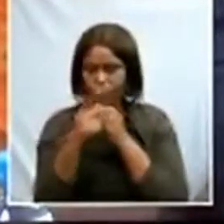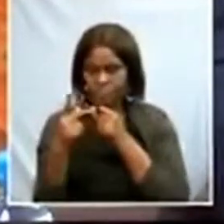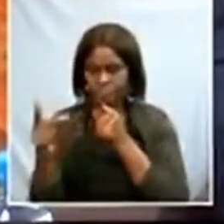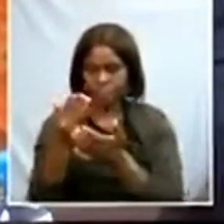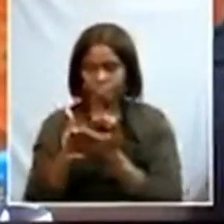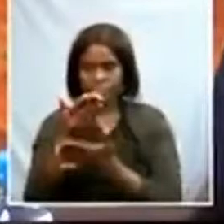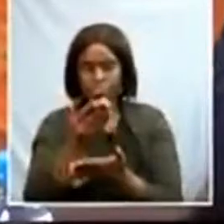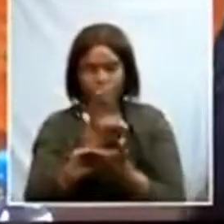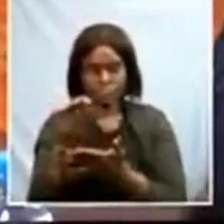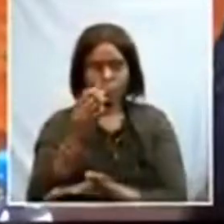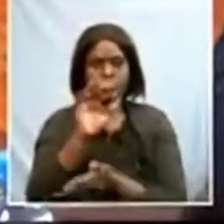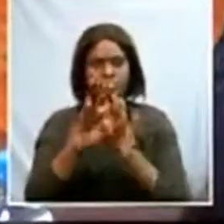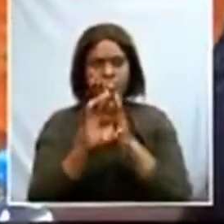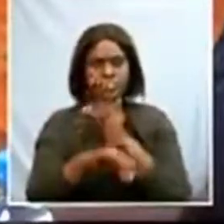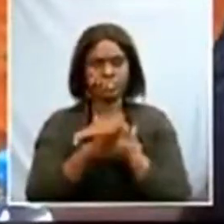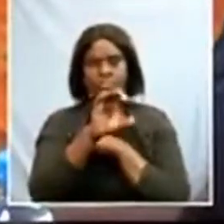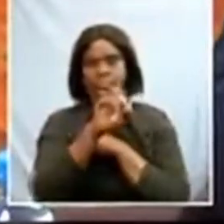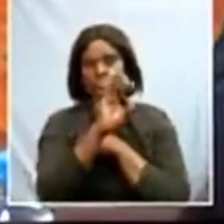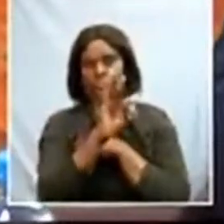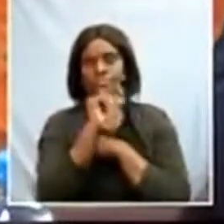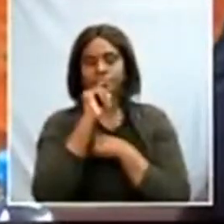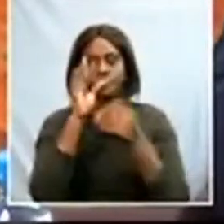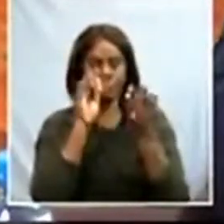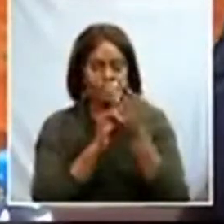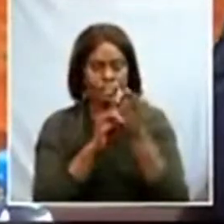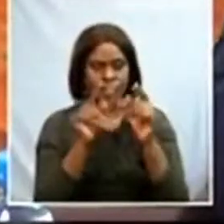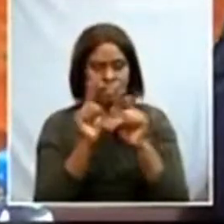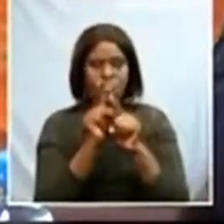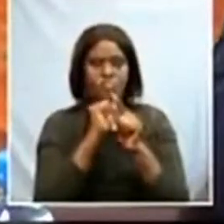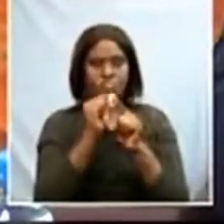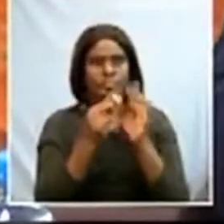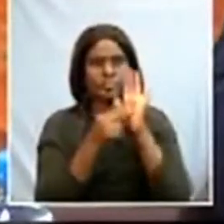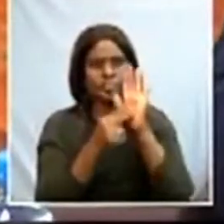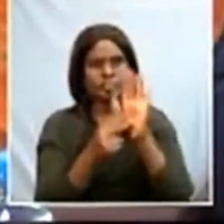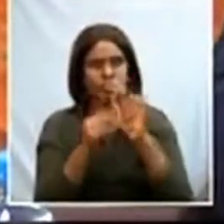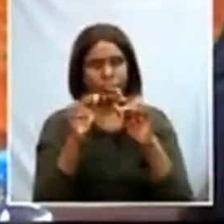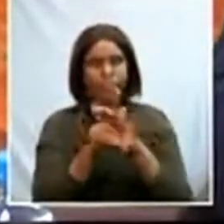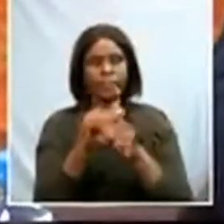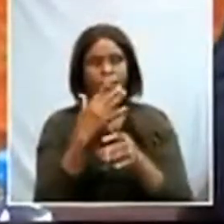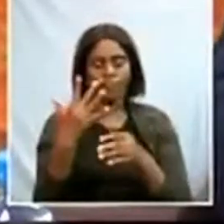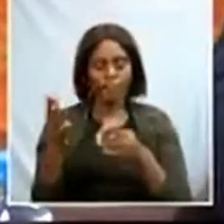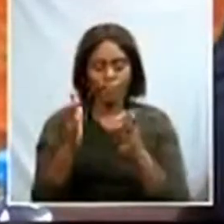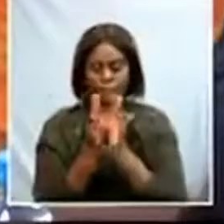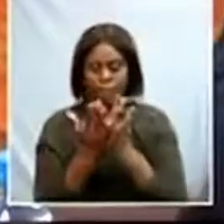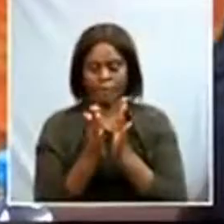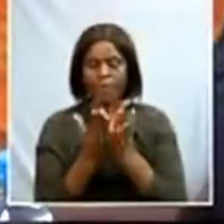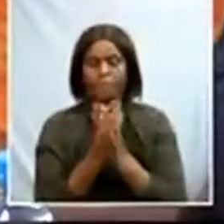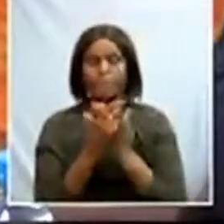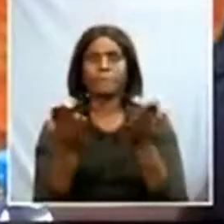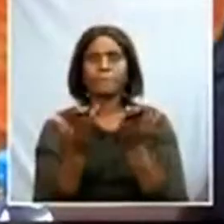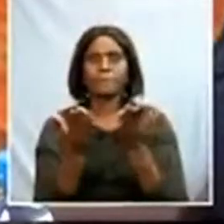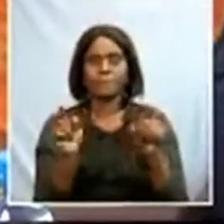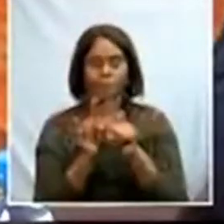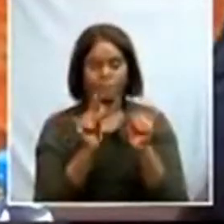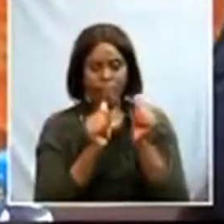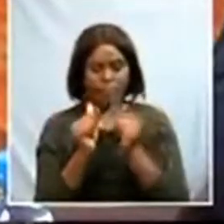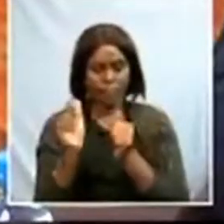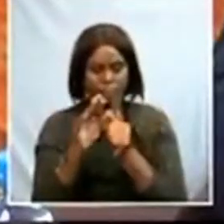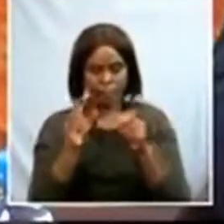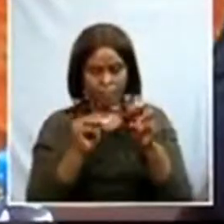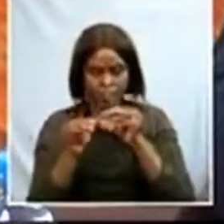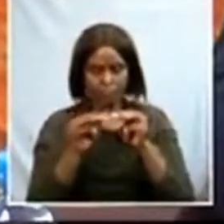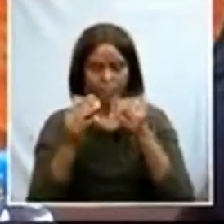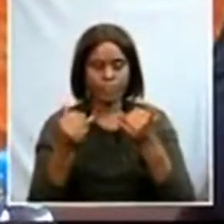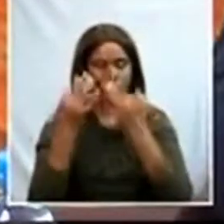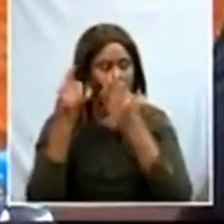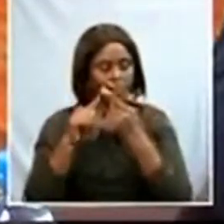bought under CDF not inscribed and not appearing in the asset register. Action taken, Chair, management